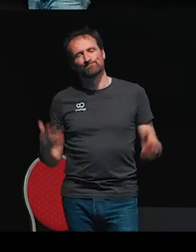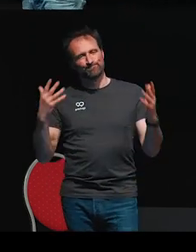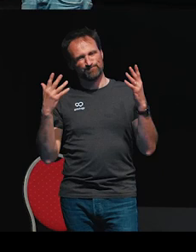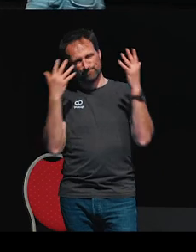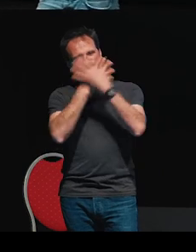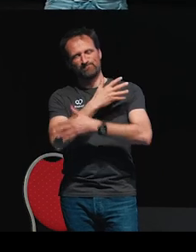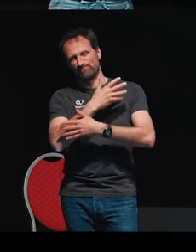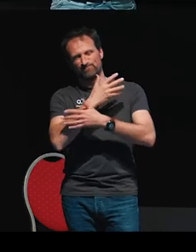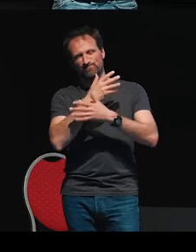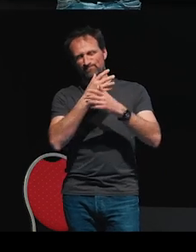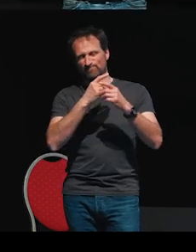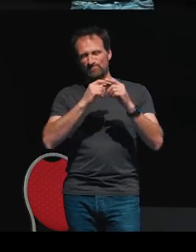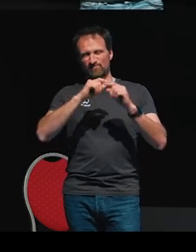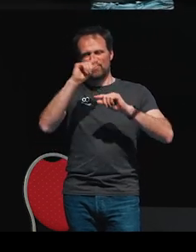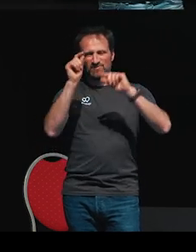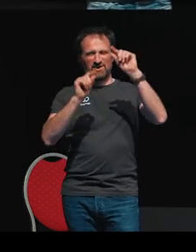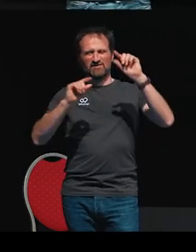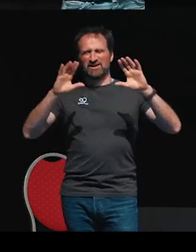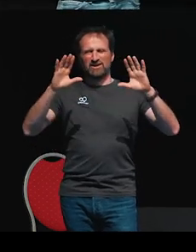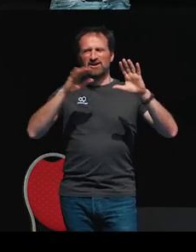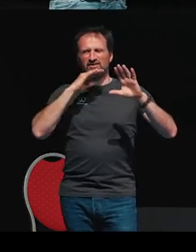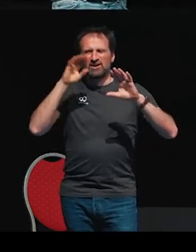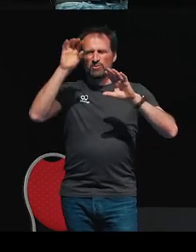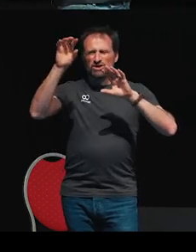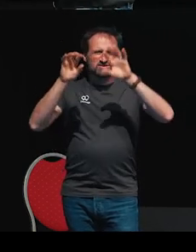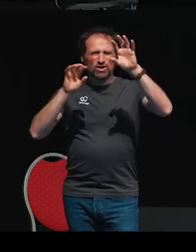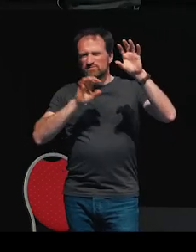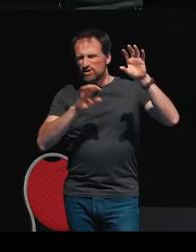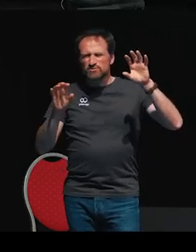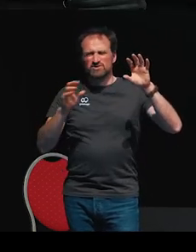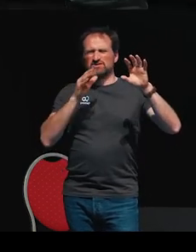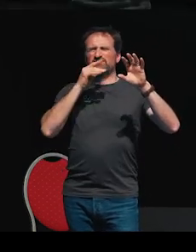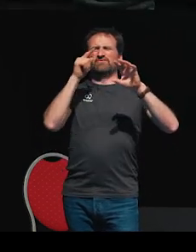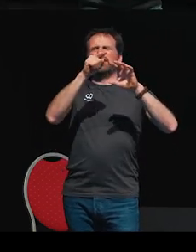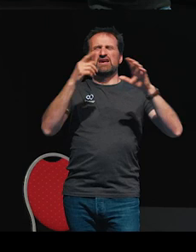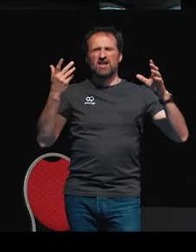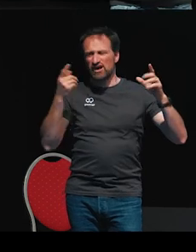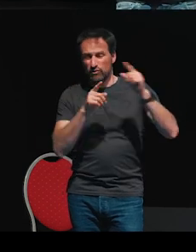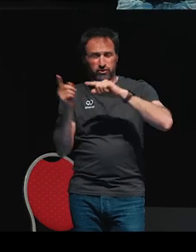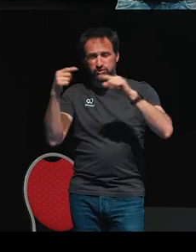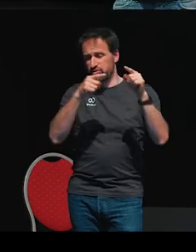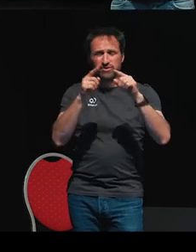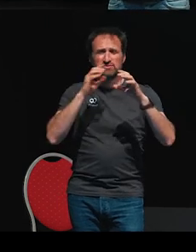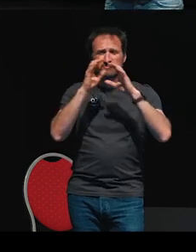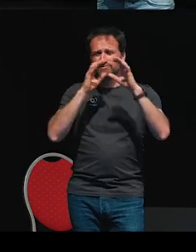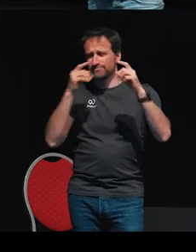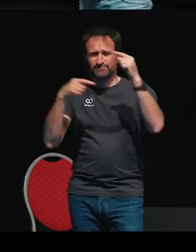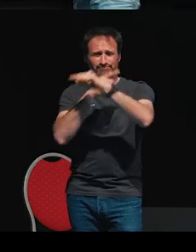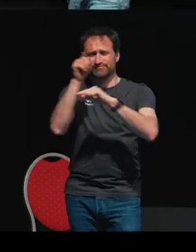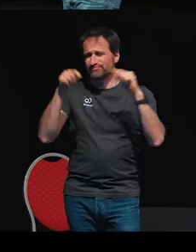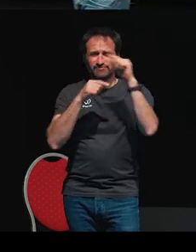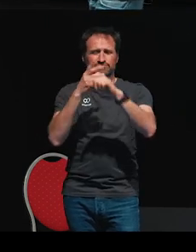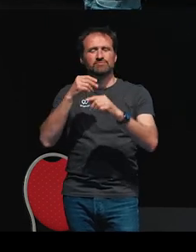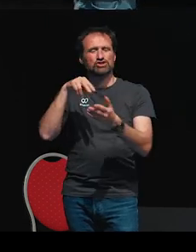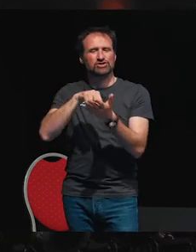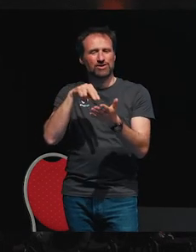graph, a lot of boxes, a lot of errors. Everyone communicates in another way with our state. And what